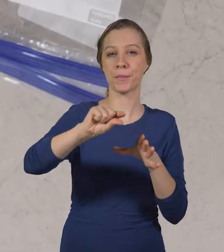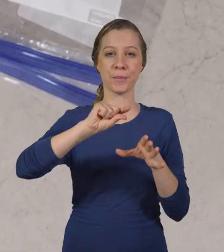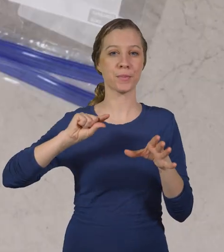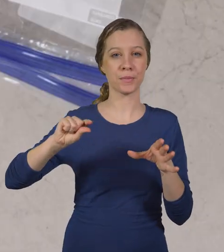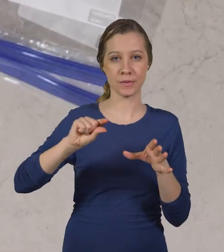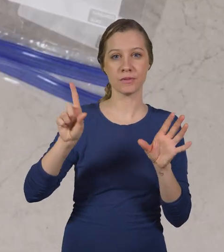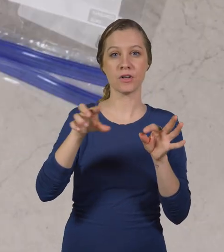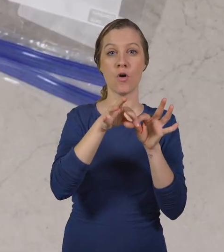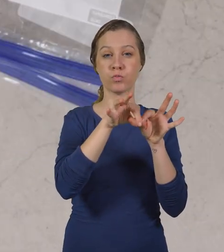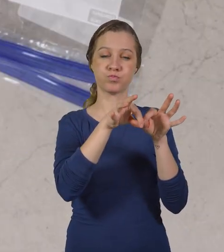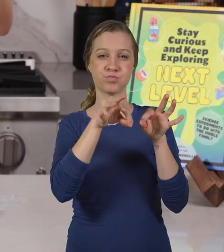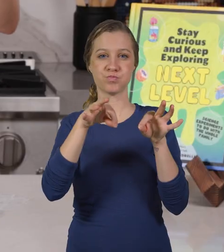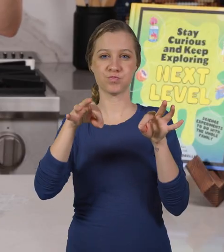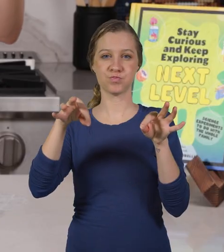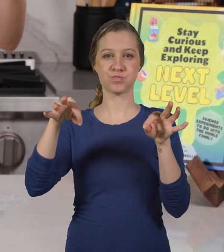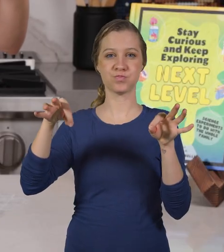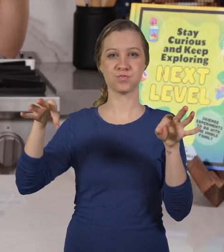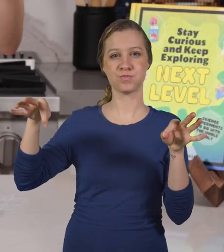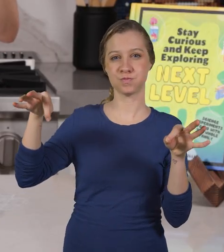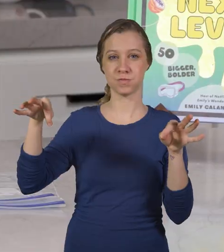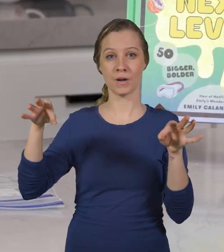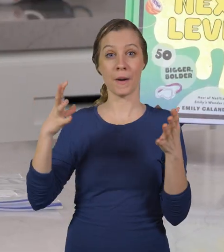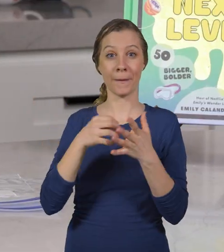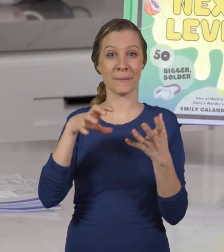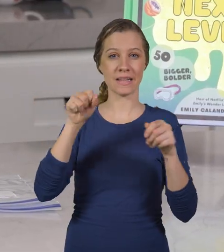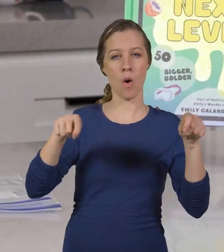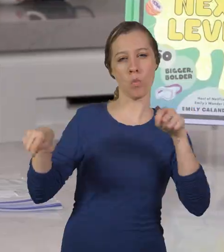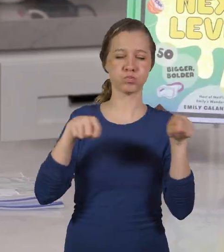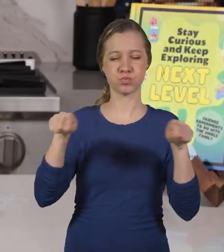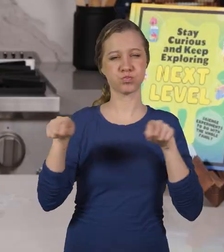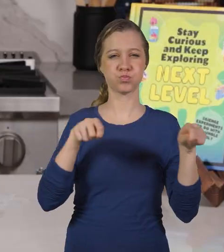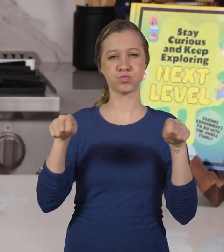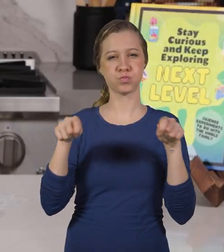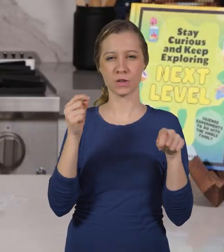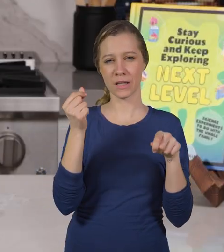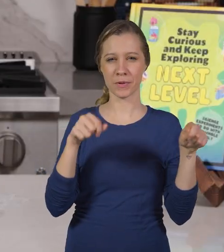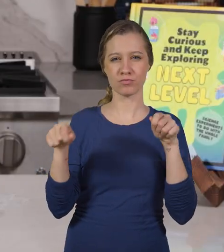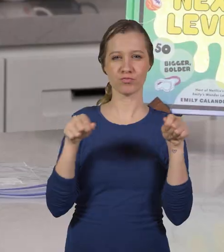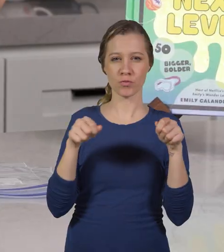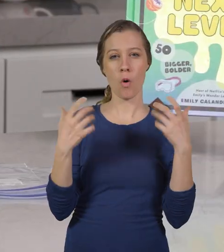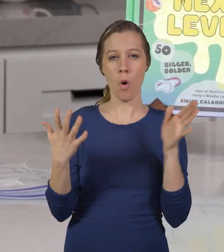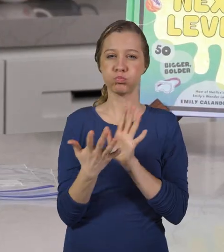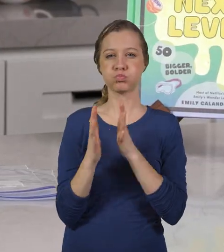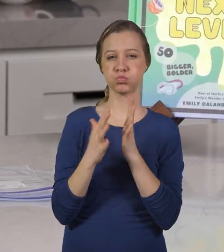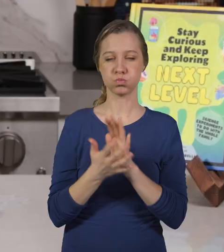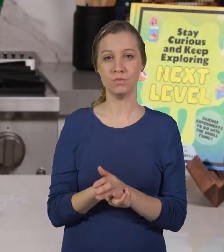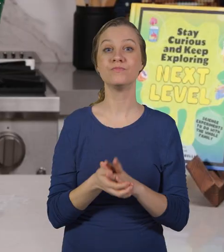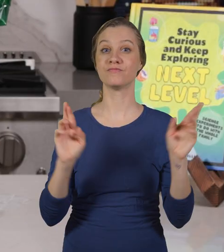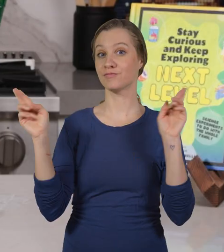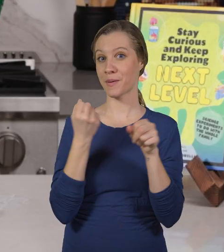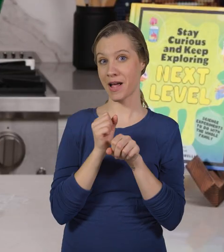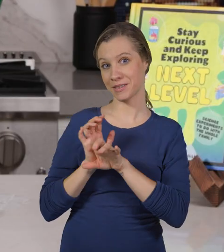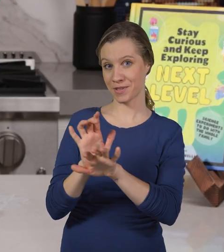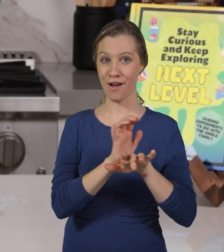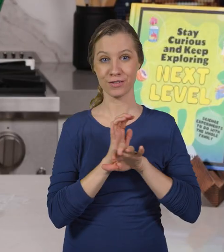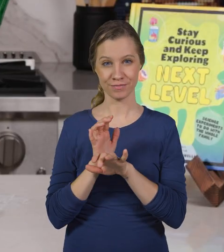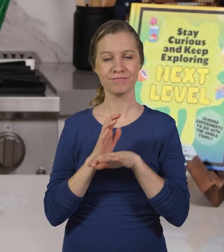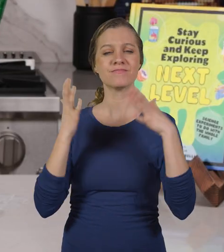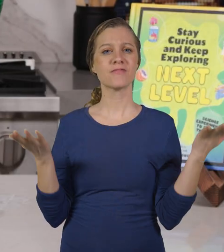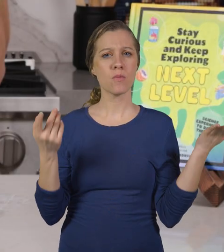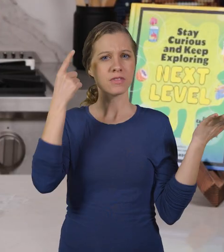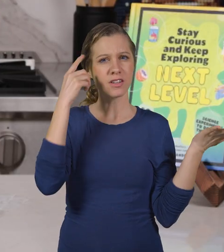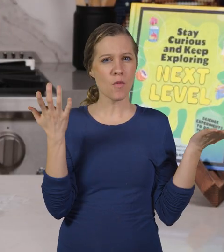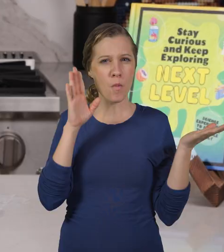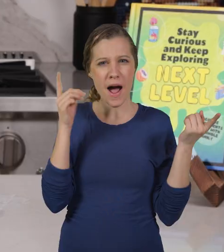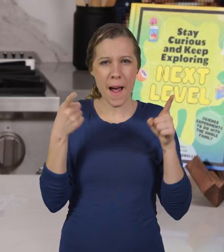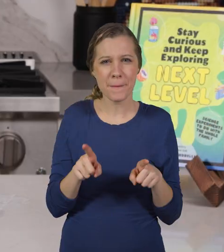of drops of food coloring. Seal your bag, and to mix the food coloring, you can just shake your bag a little bit. We are ready to make our